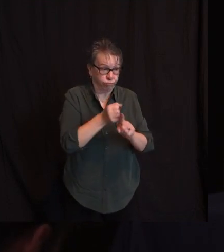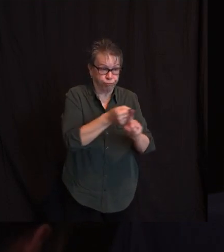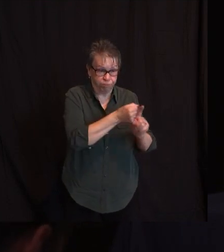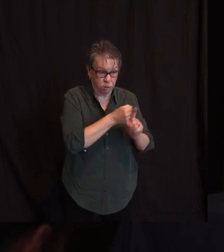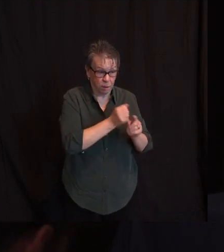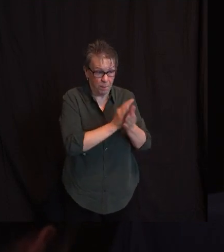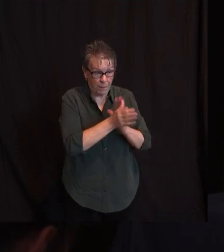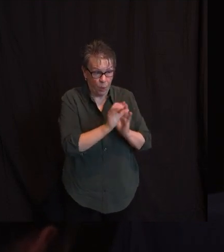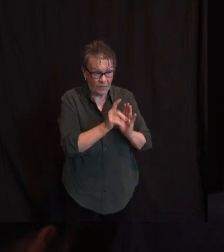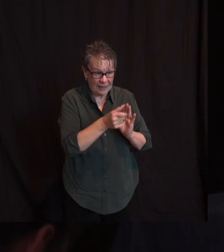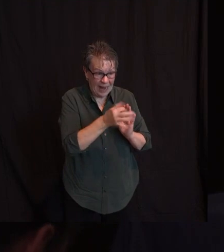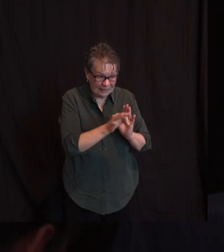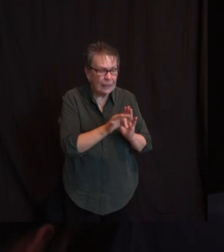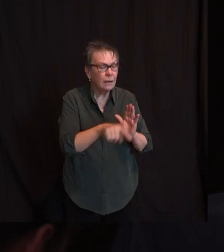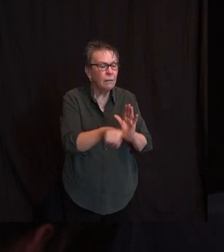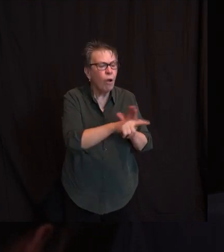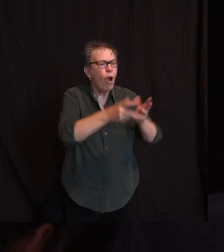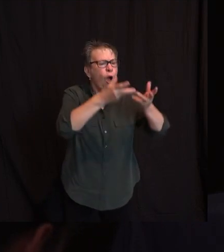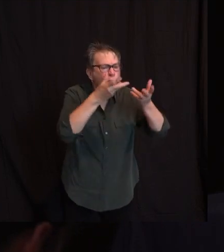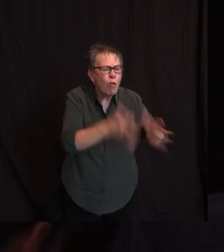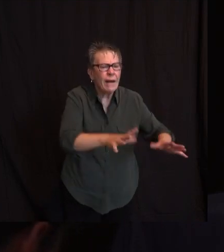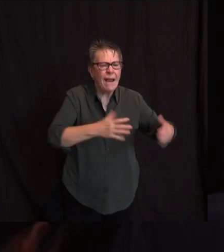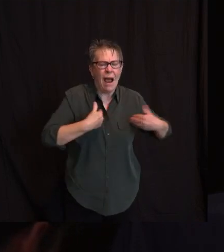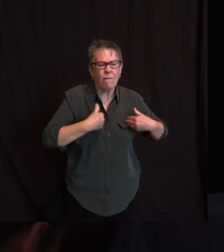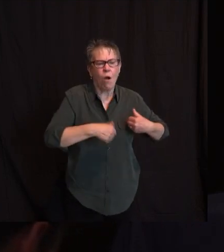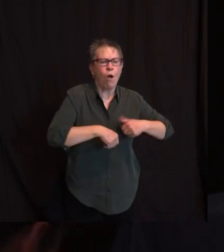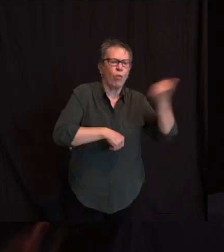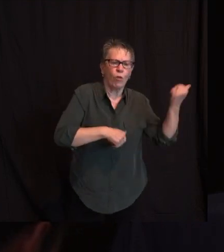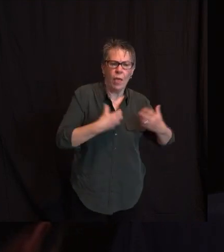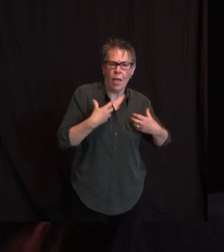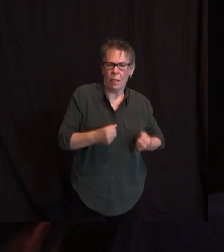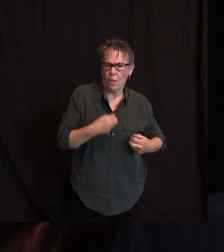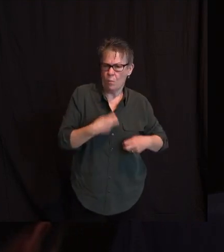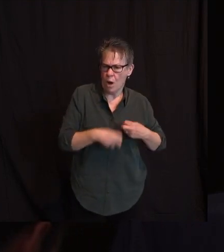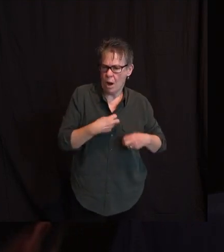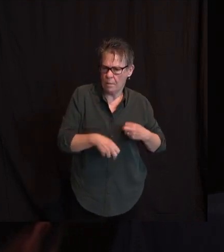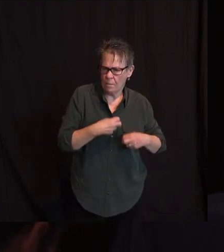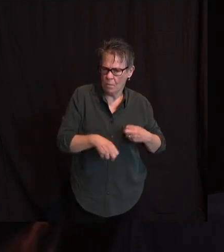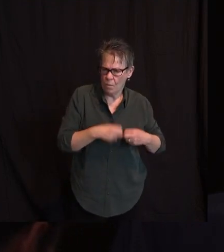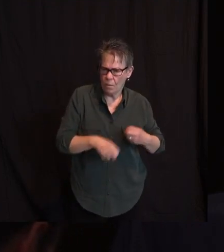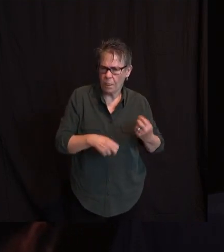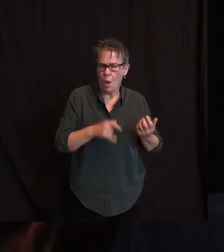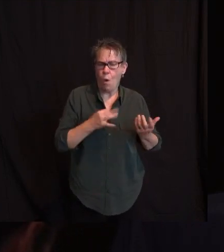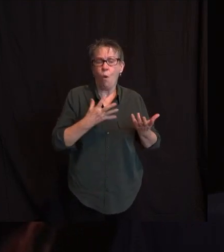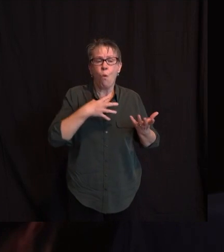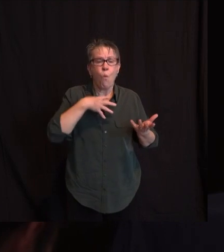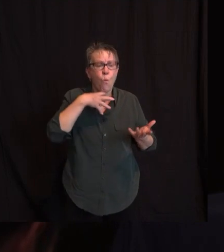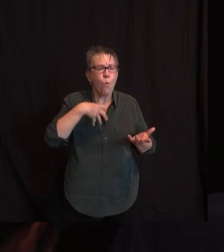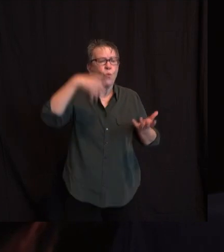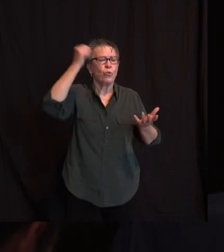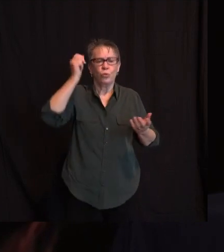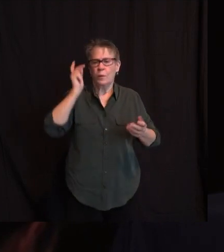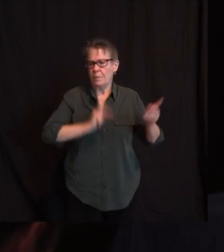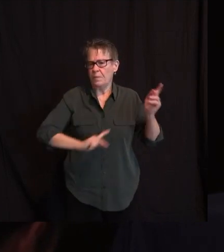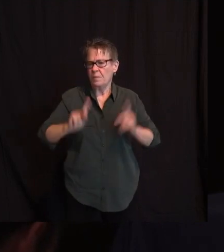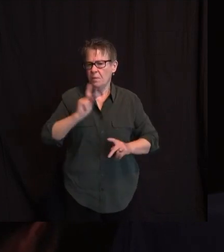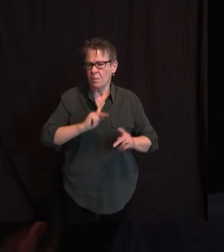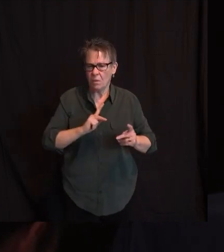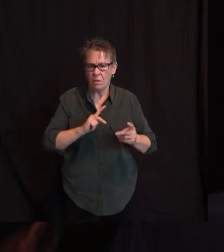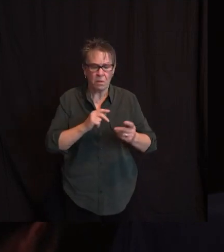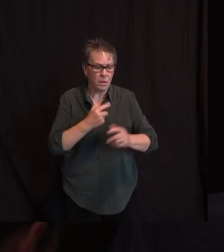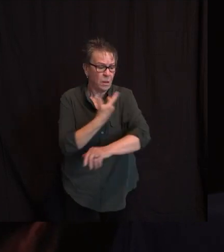that, while we don't have a vaccine, we still have to really remember the seriousness of